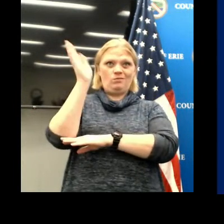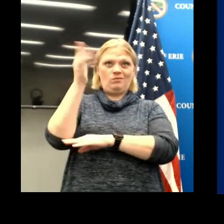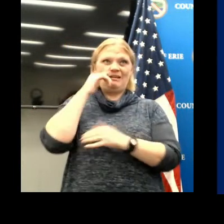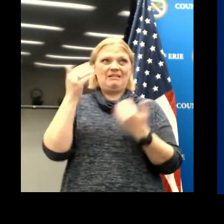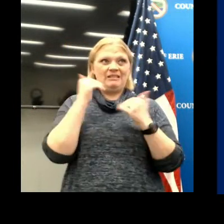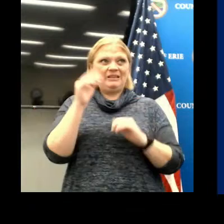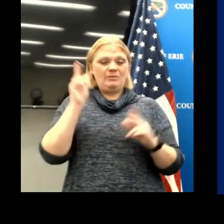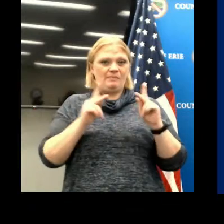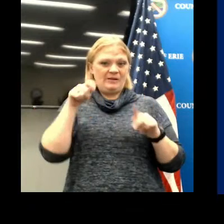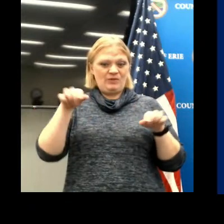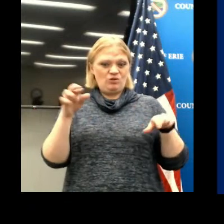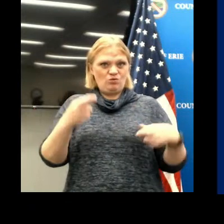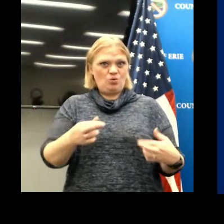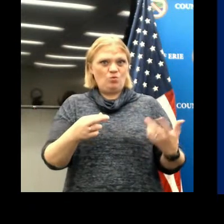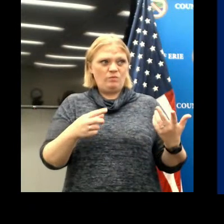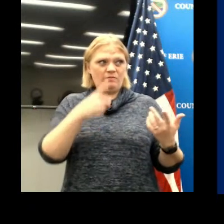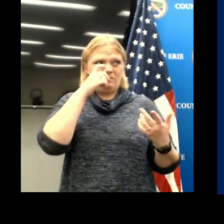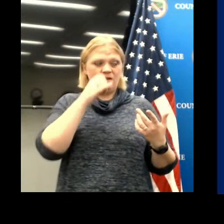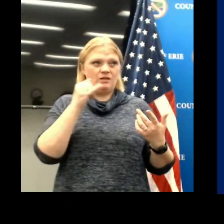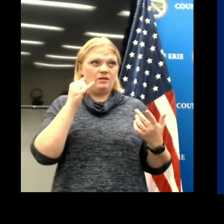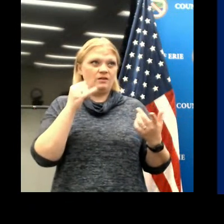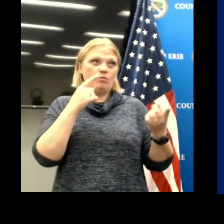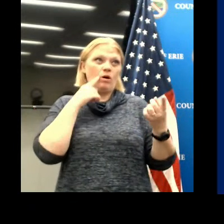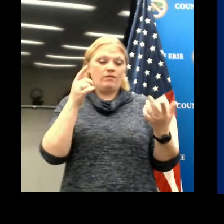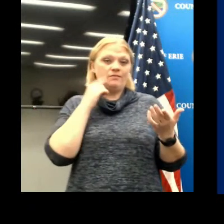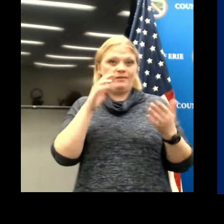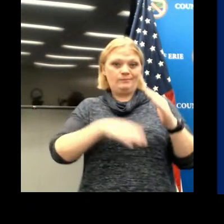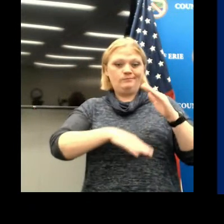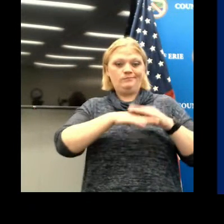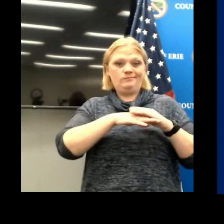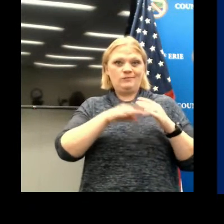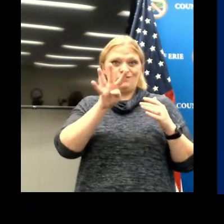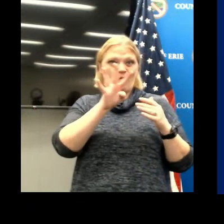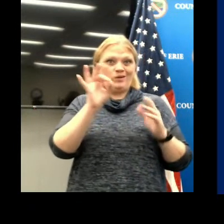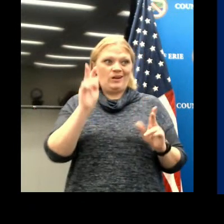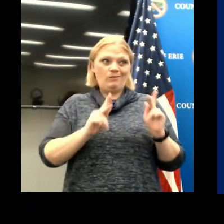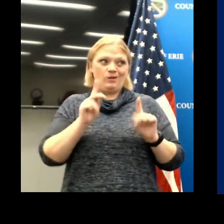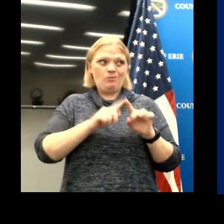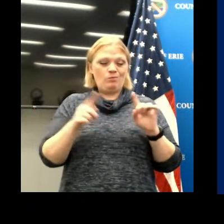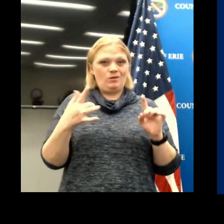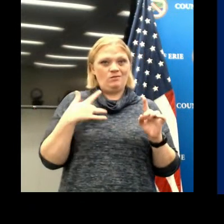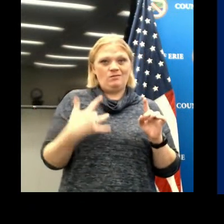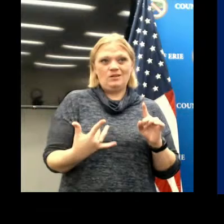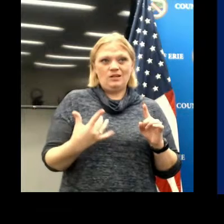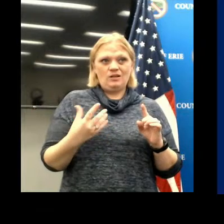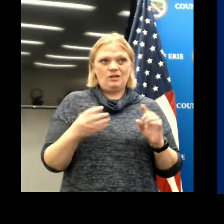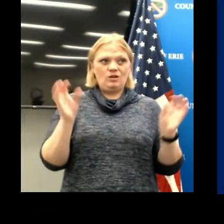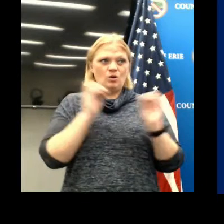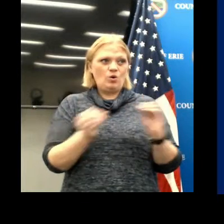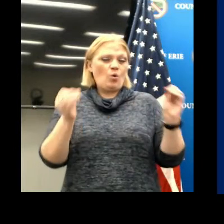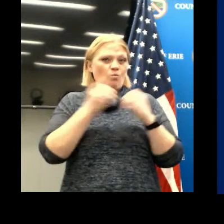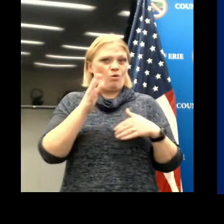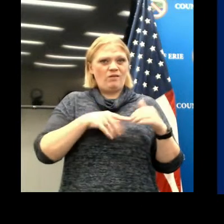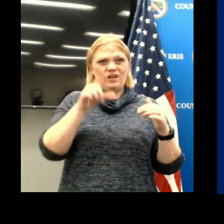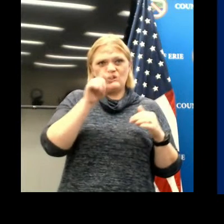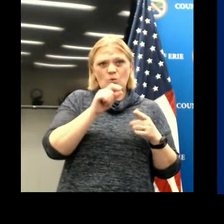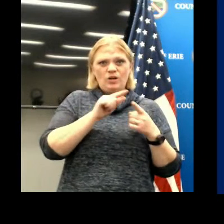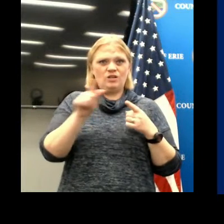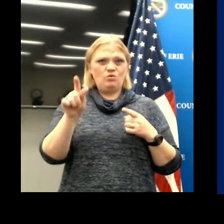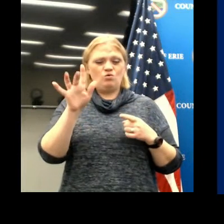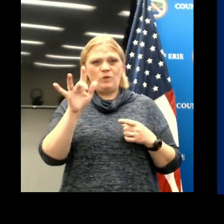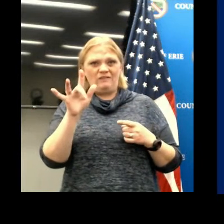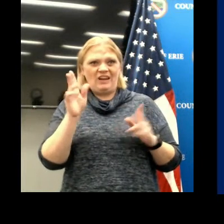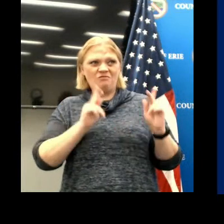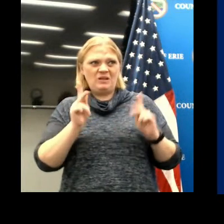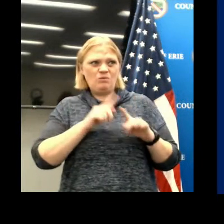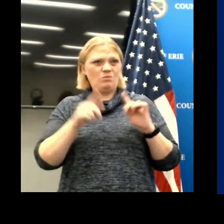room. Because if we had, and the capacity for this room is 49, though we generally have had no more than 20 to 25 in here at a time. But